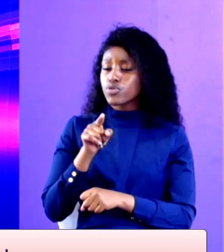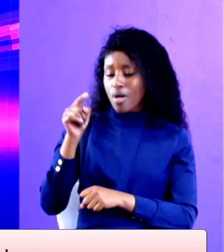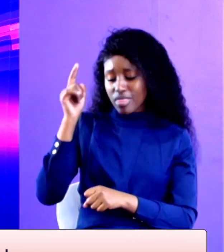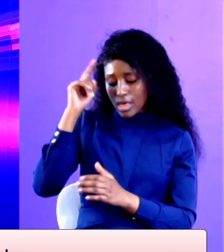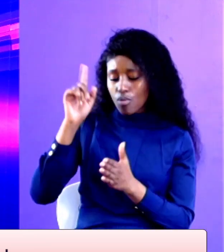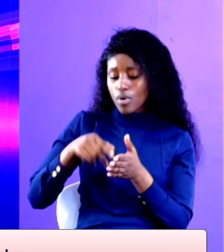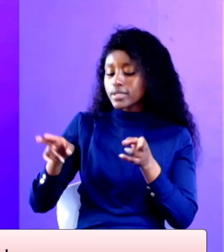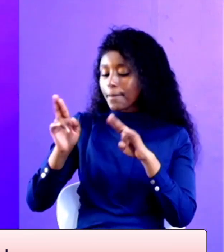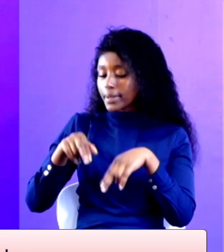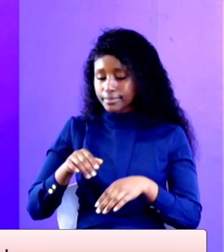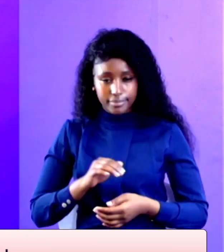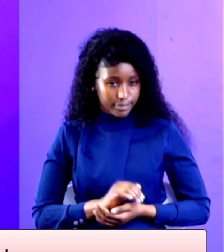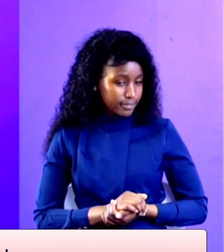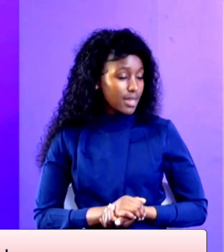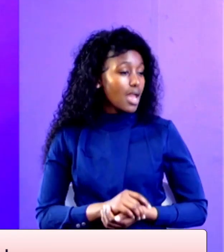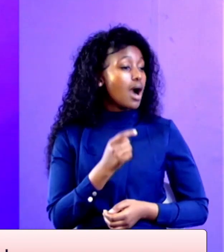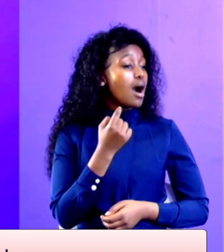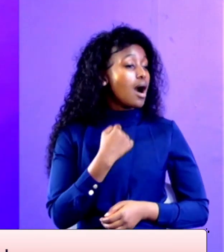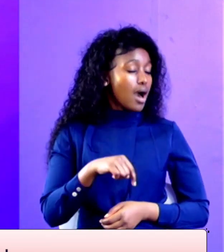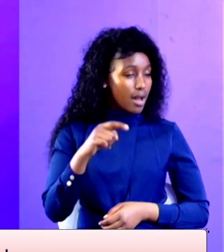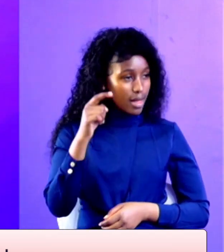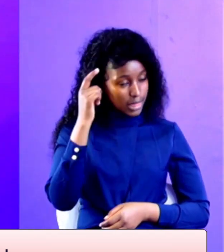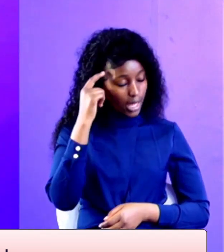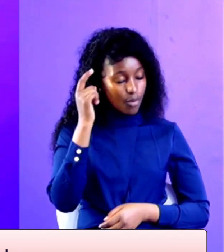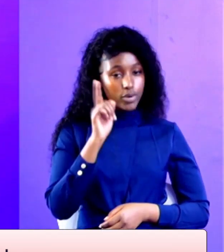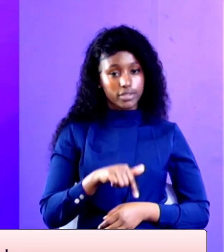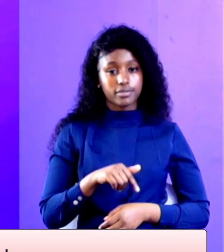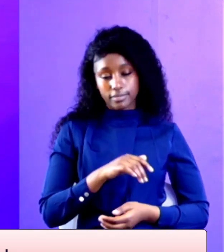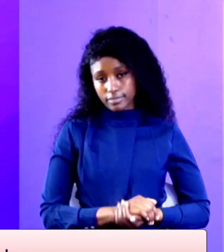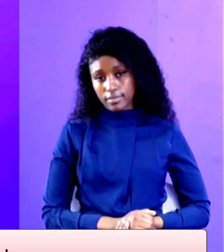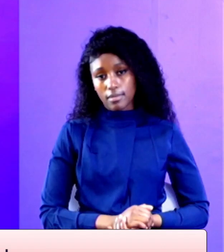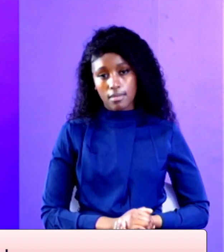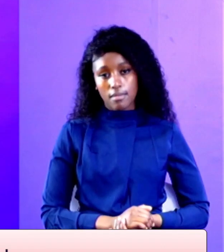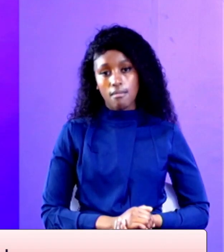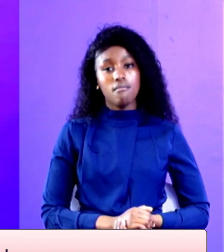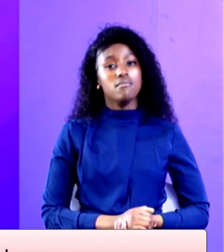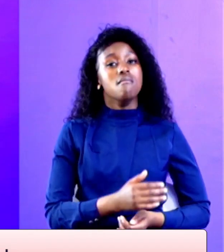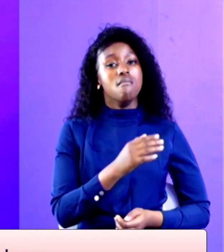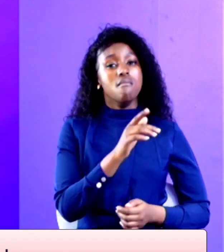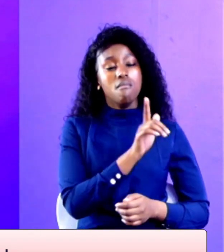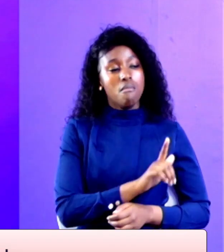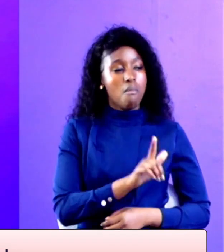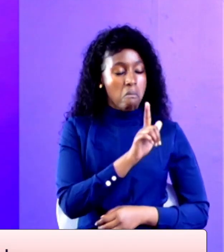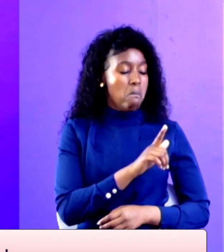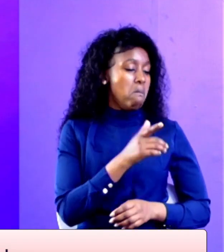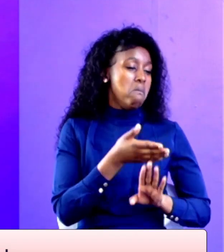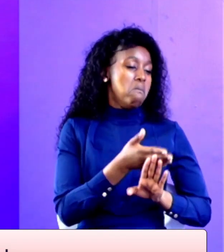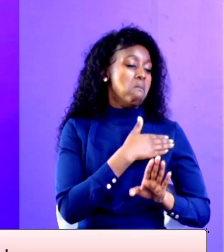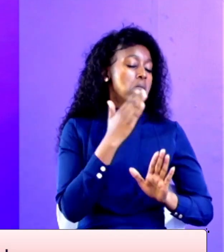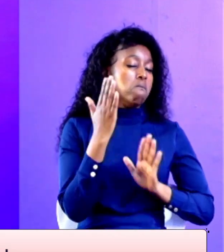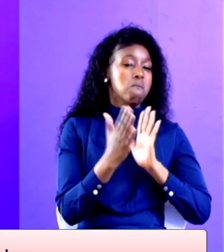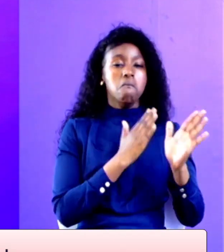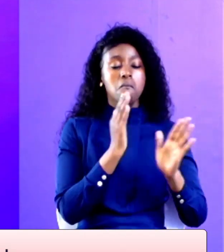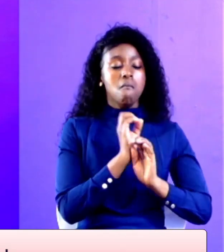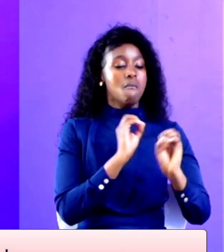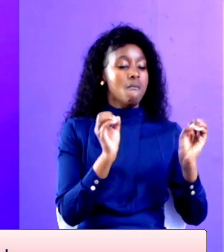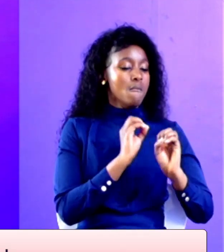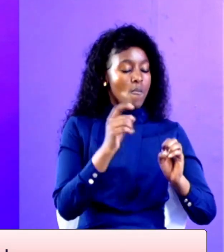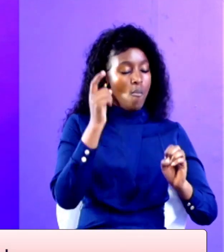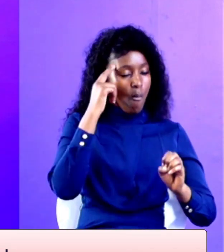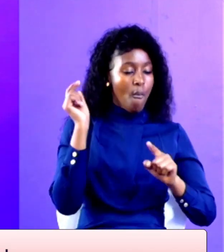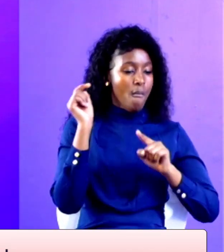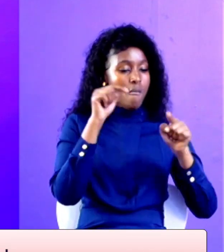you? What I can tell you is that Liverpool were not prepared. They knew they were going to